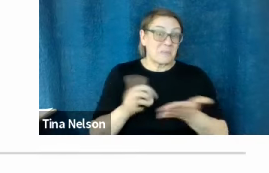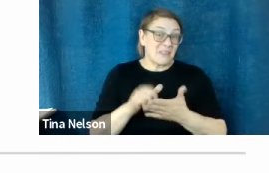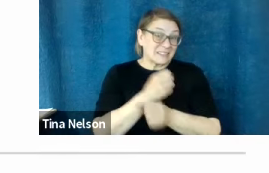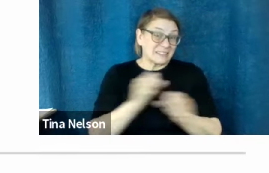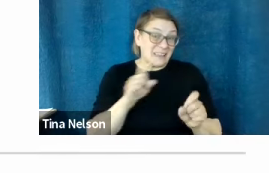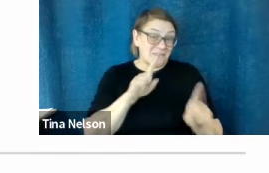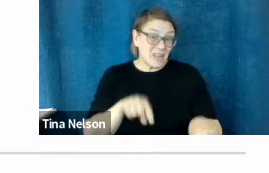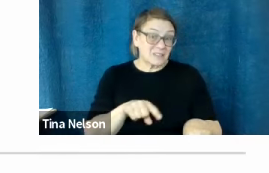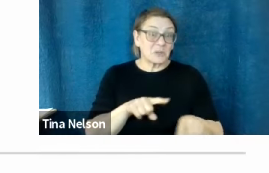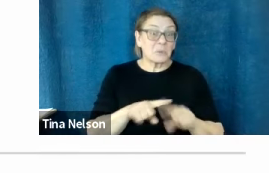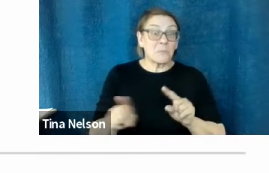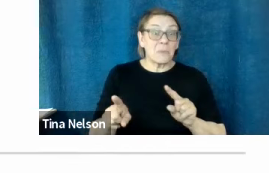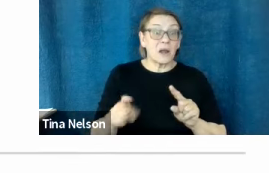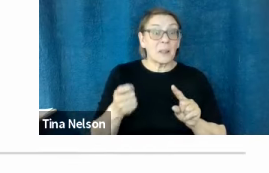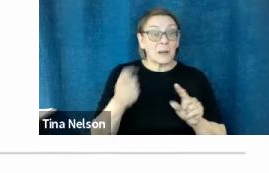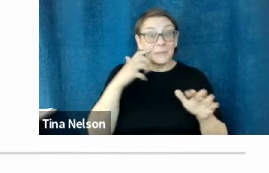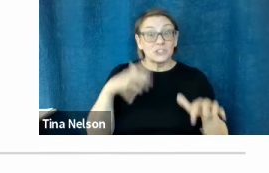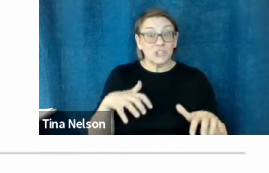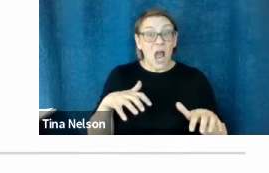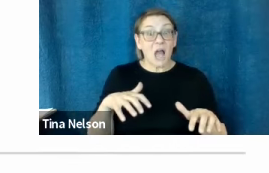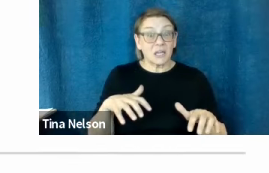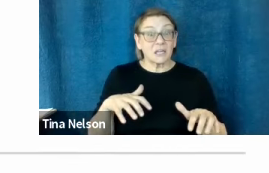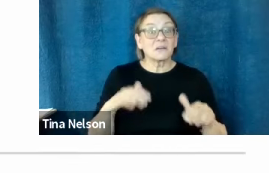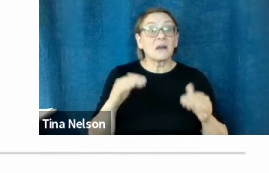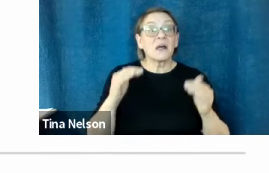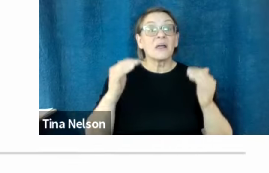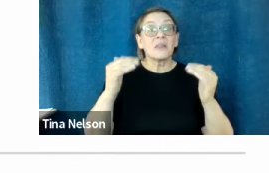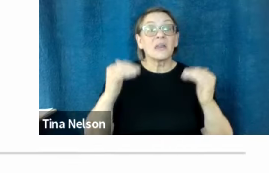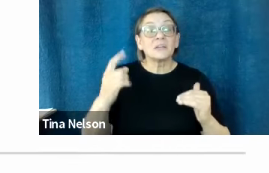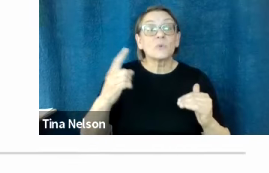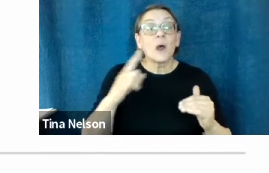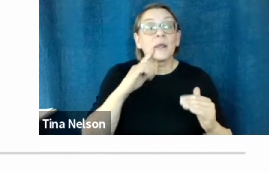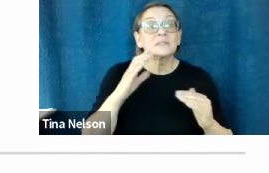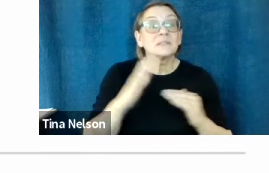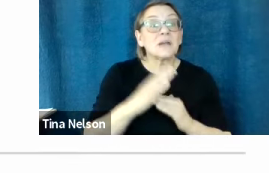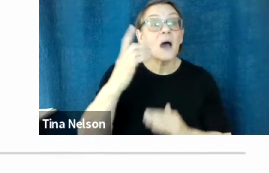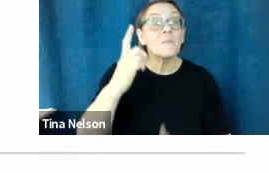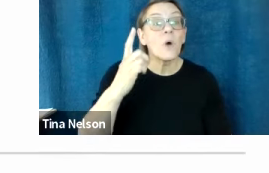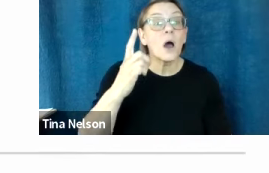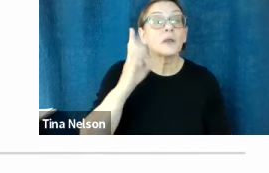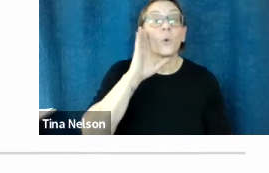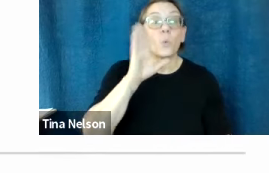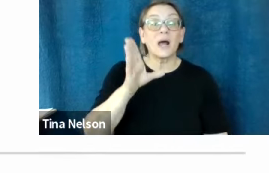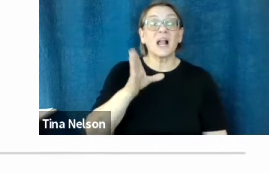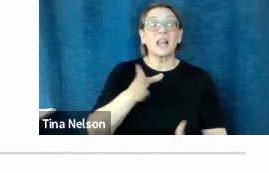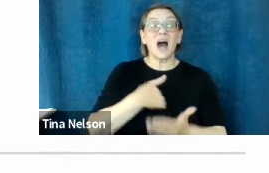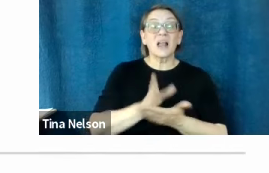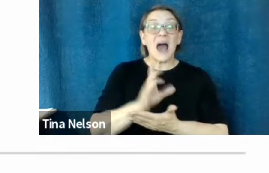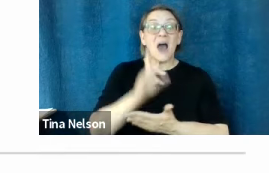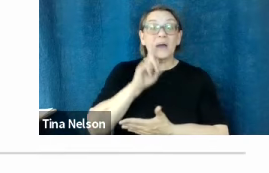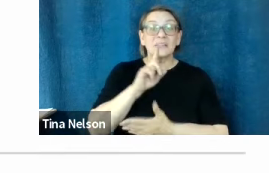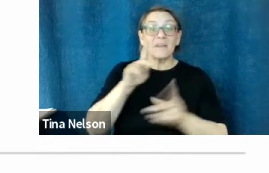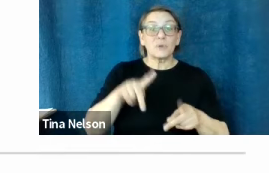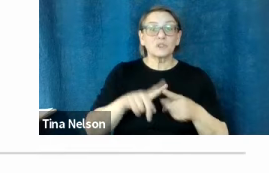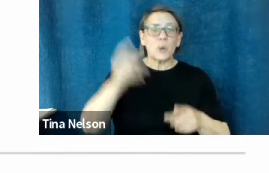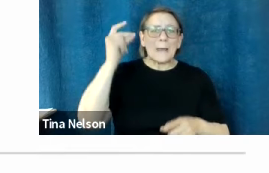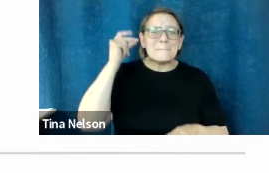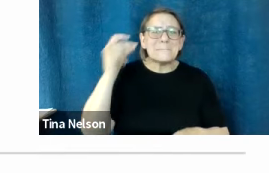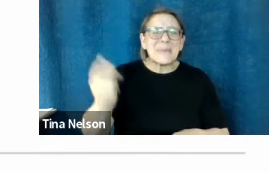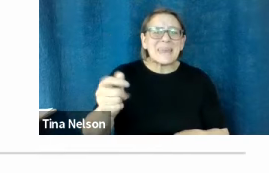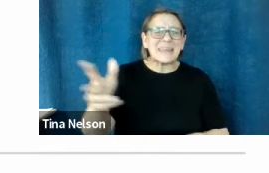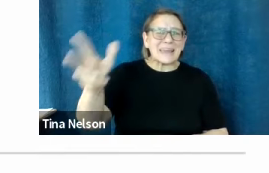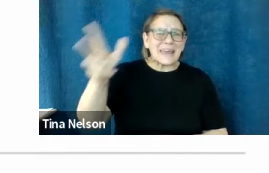shocking. The next answer is number one will allow a deaf adult to immediately begin hearing and understanding